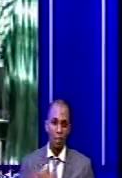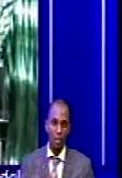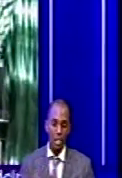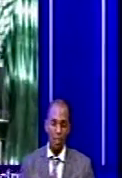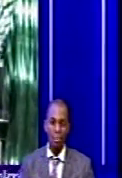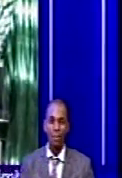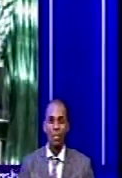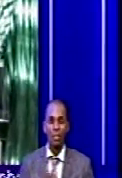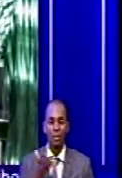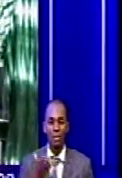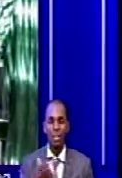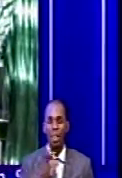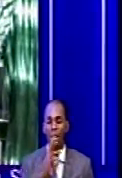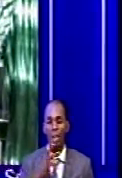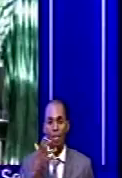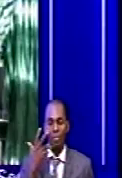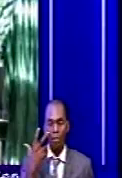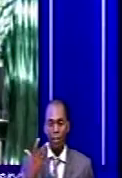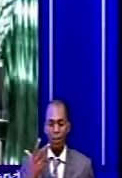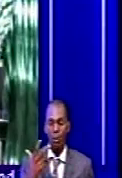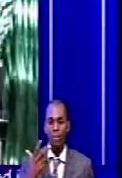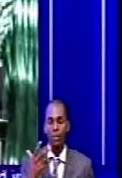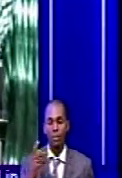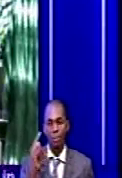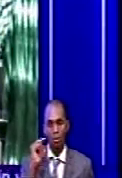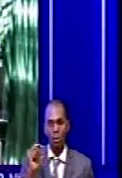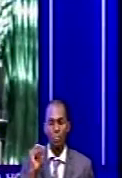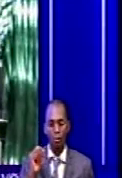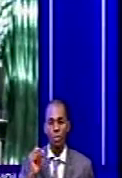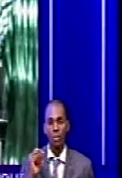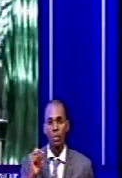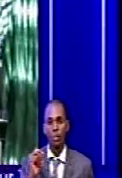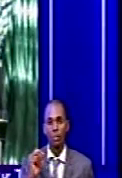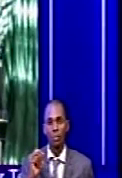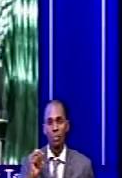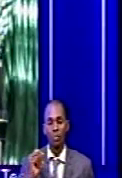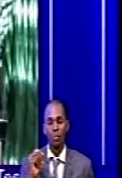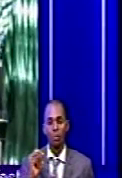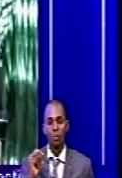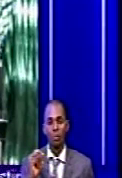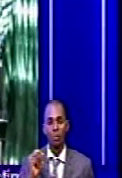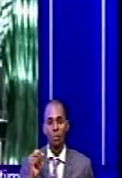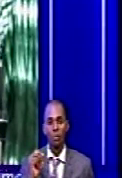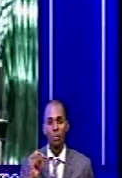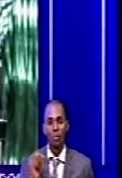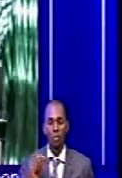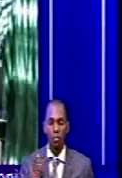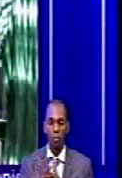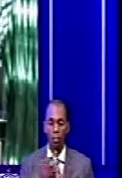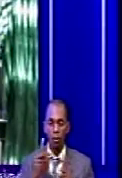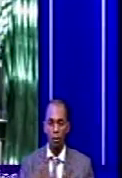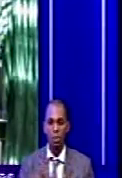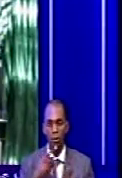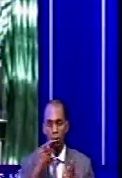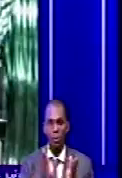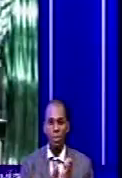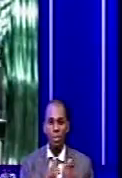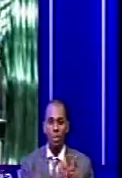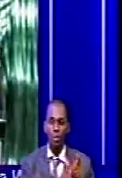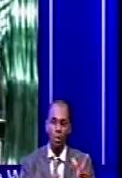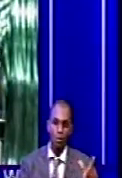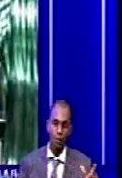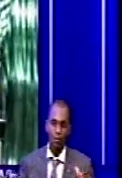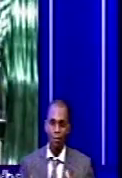received my own healing yesterday. And the pain was seriously, but after the prayer of the man of God, the